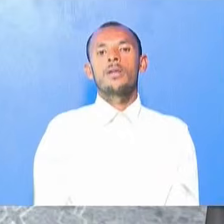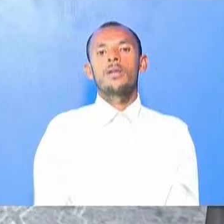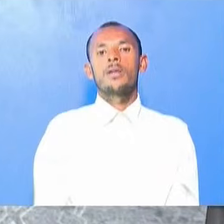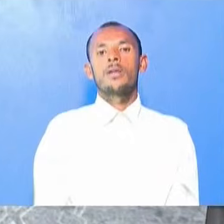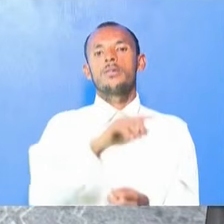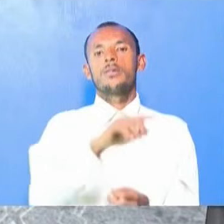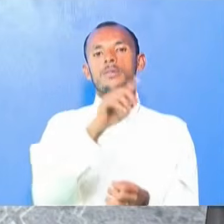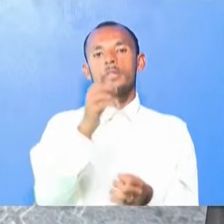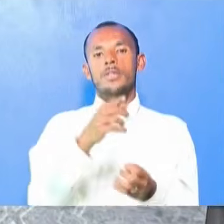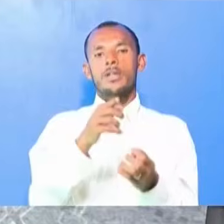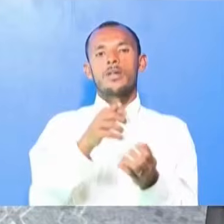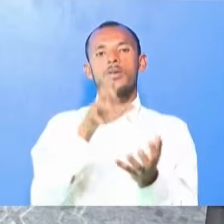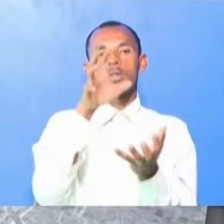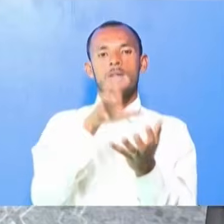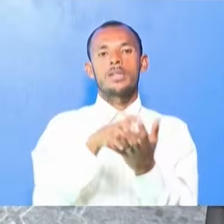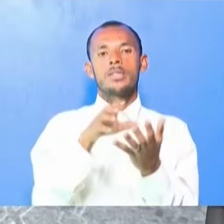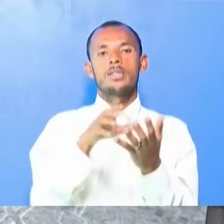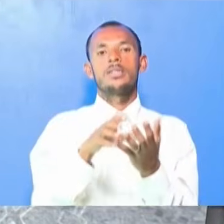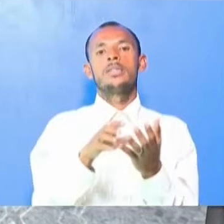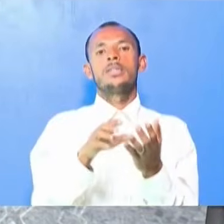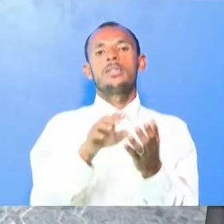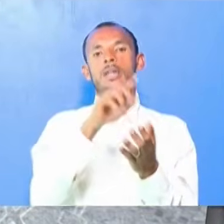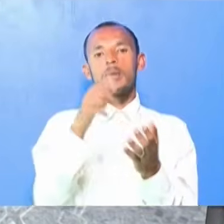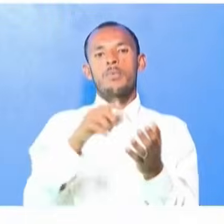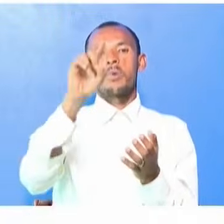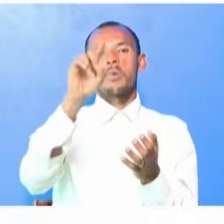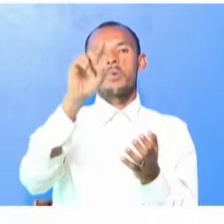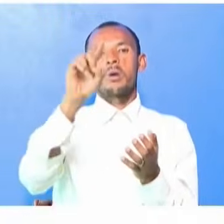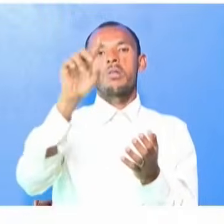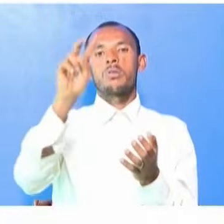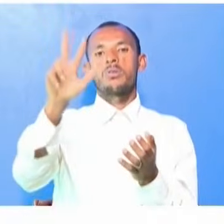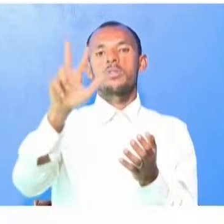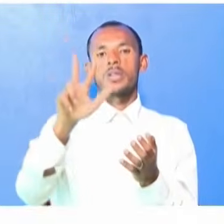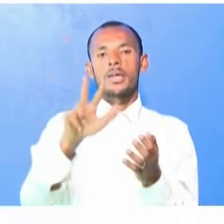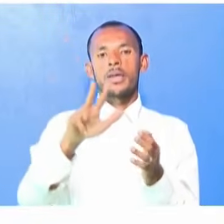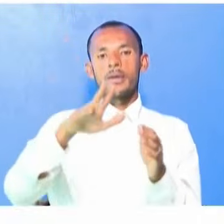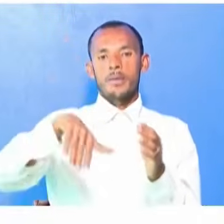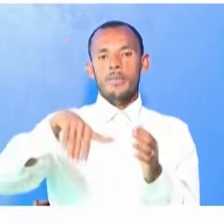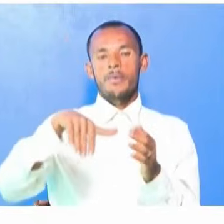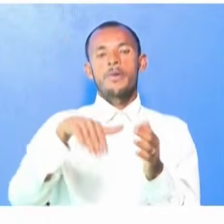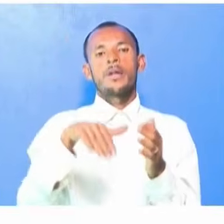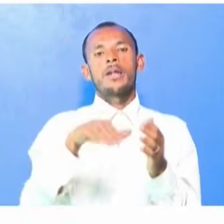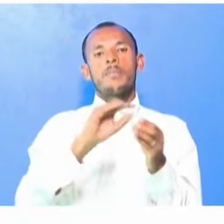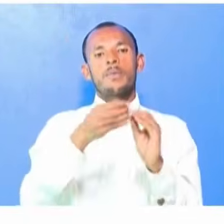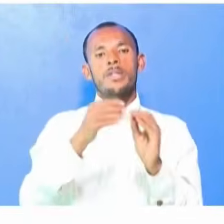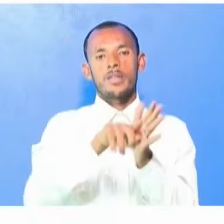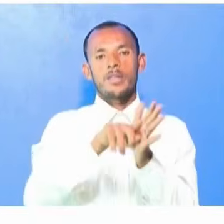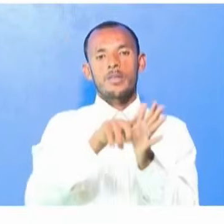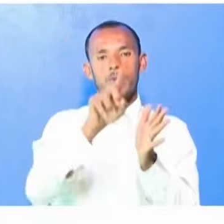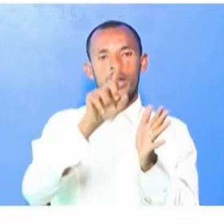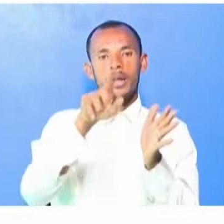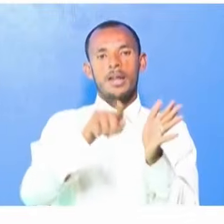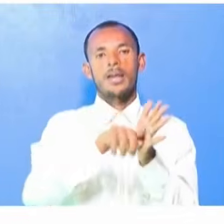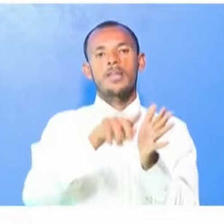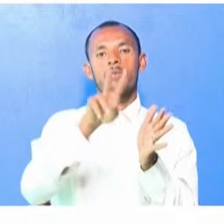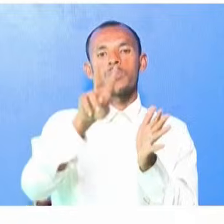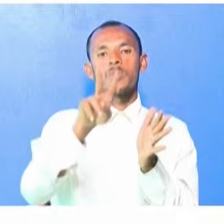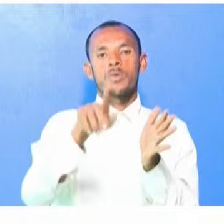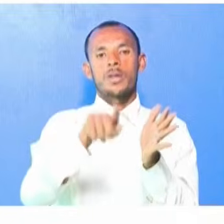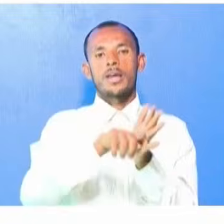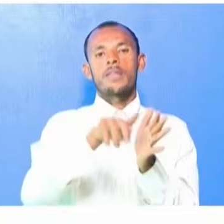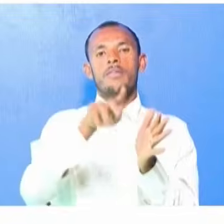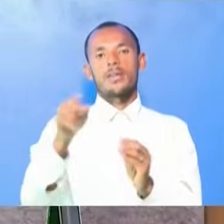contains the numbers on this set 0, 1, 2, 3. The remaining numbers are -1, -2,